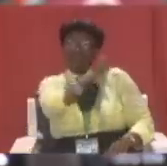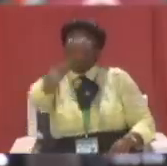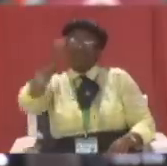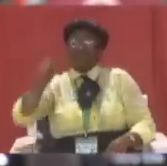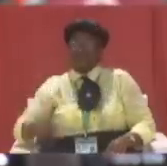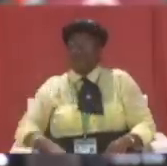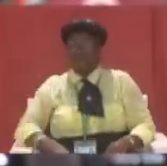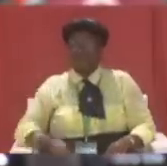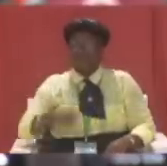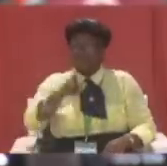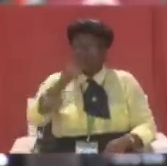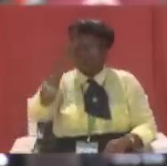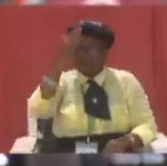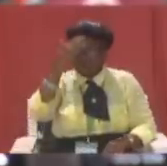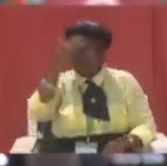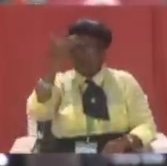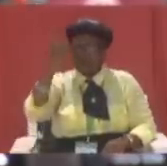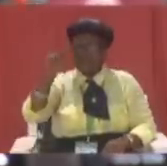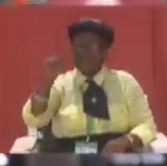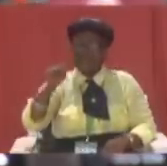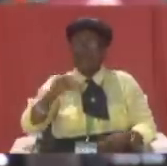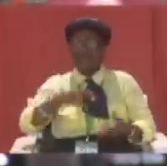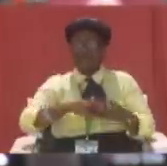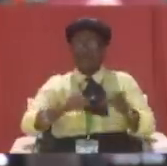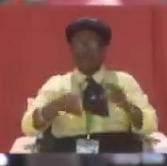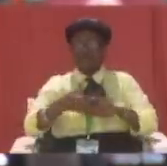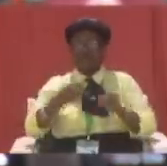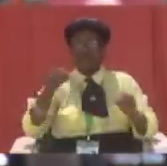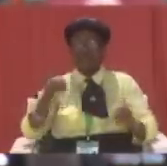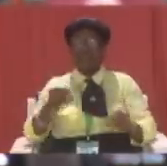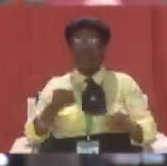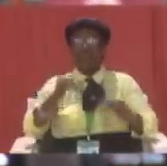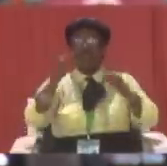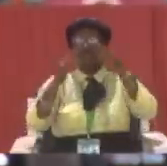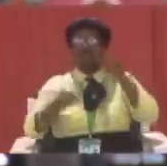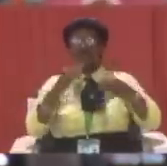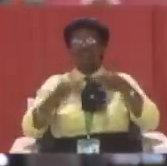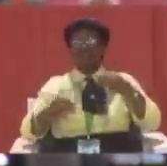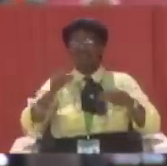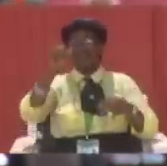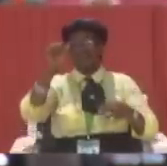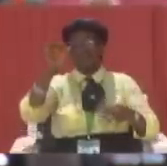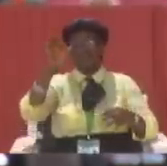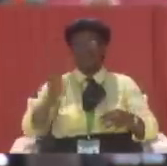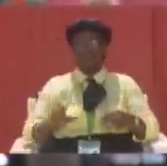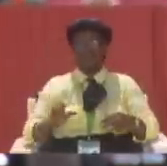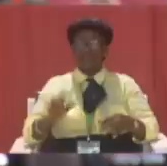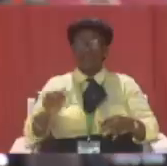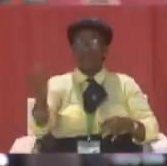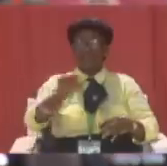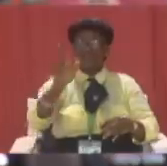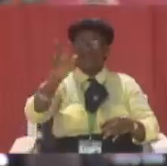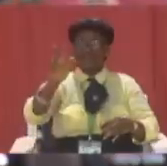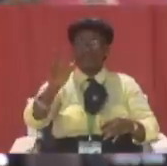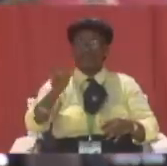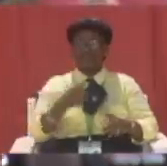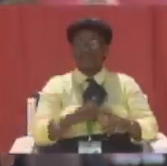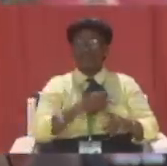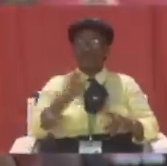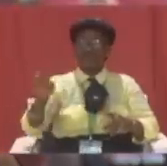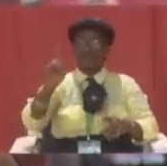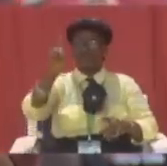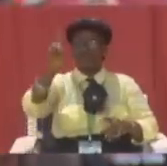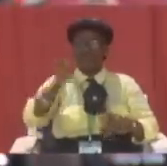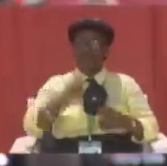You know the story? Judges chapter 13, from verse 1 to 25.